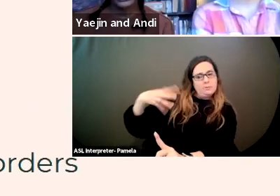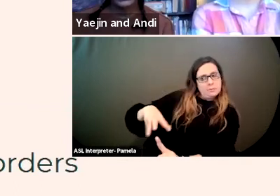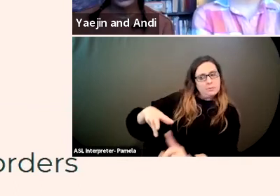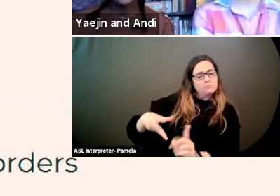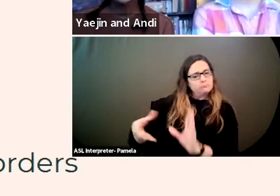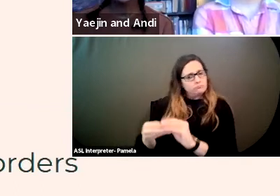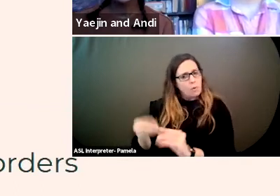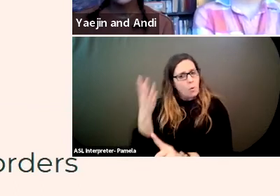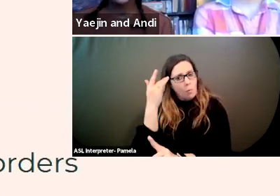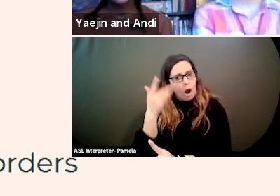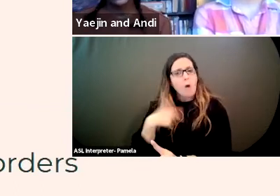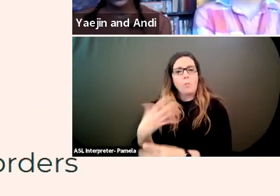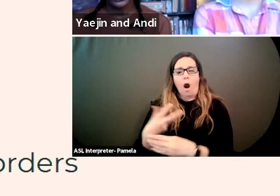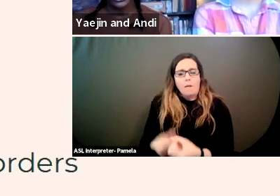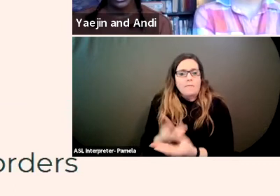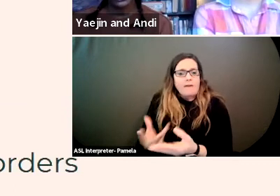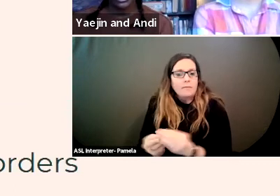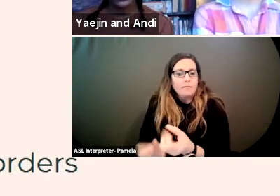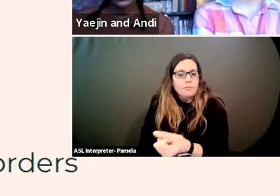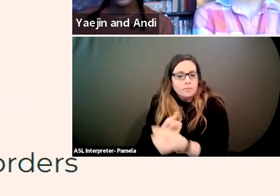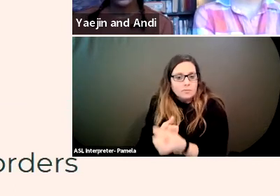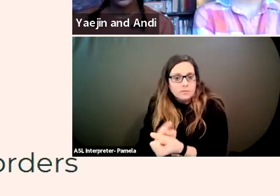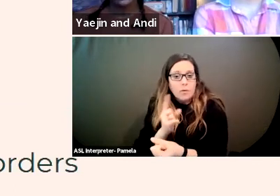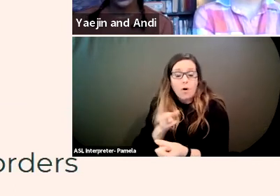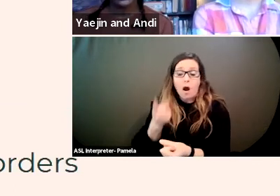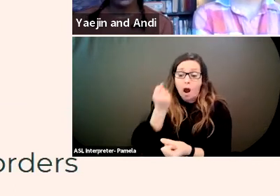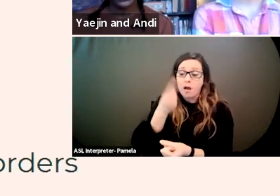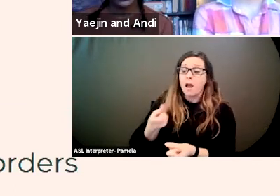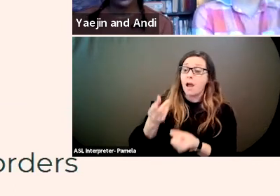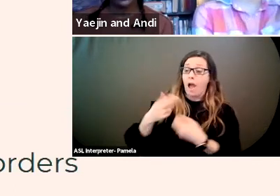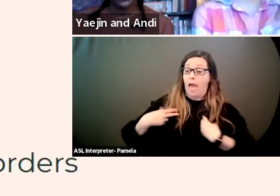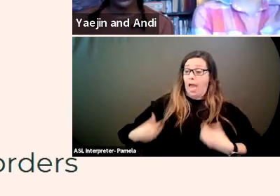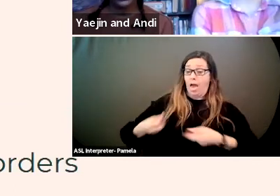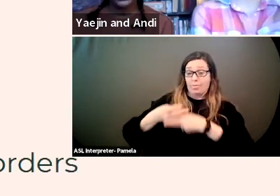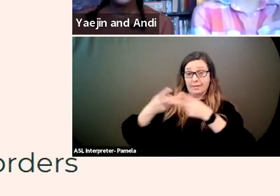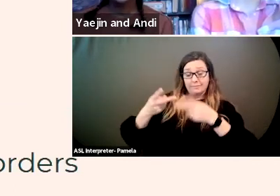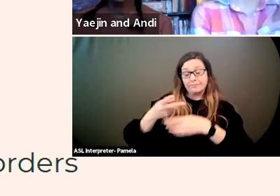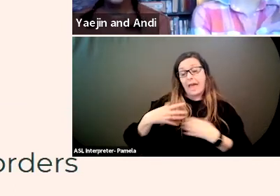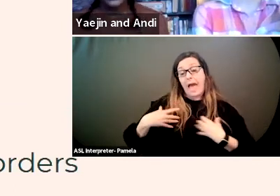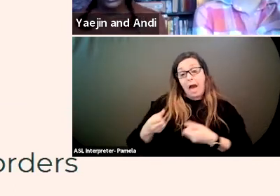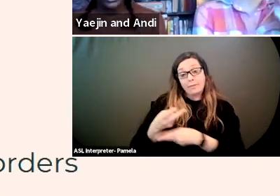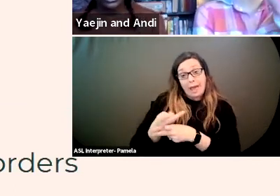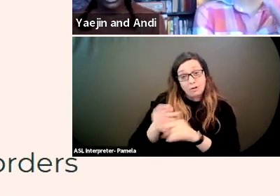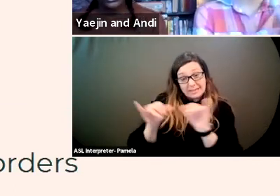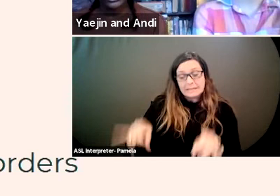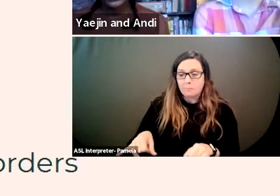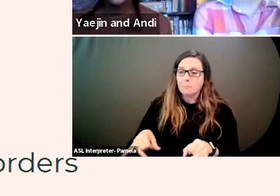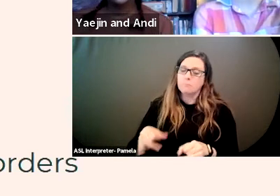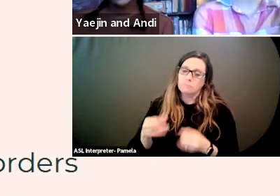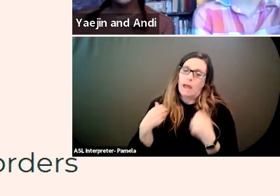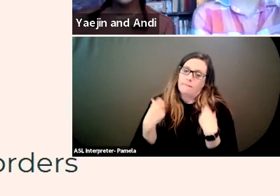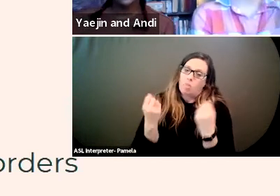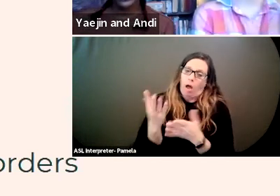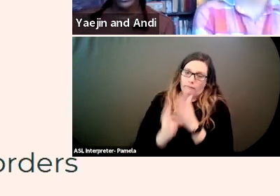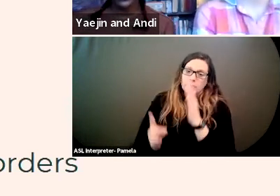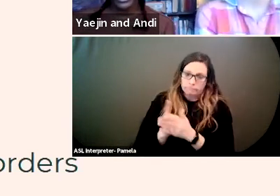reinforce the idea that the standards in this community cause eating disorders among its members. In terms of limitations, due to the nature of the